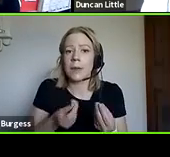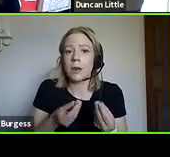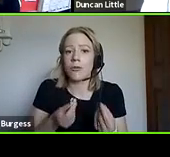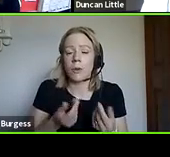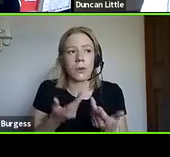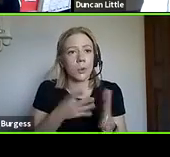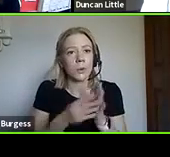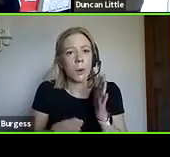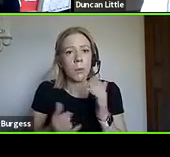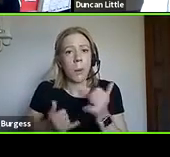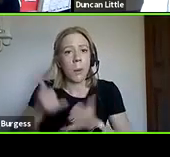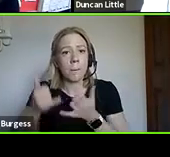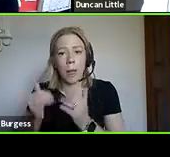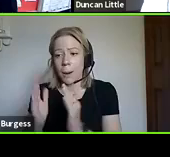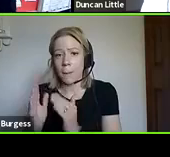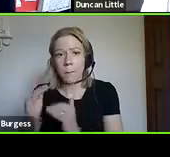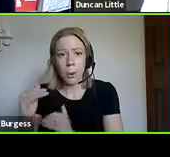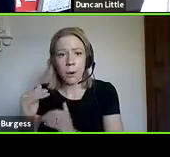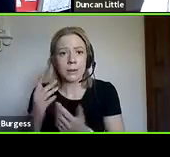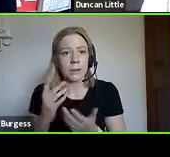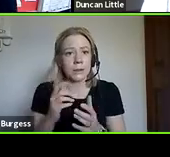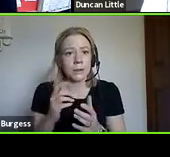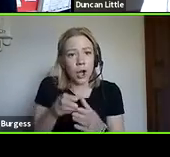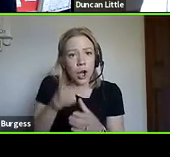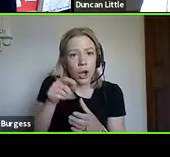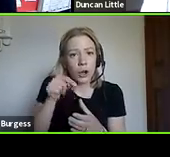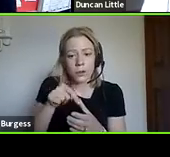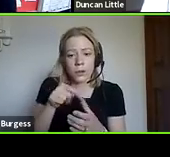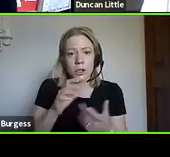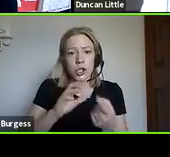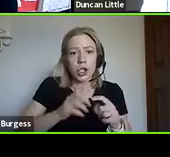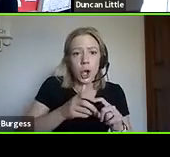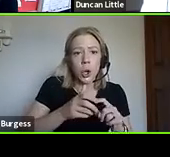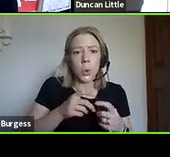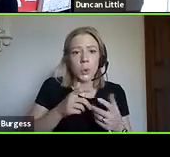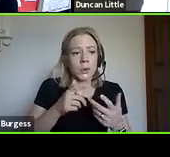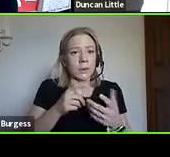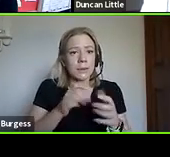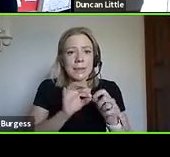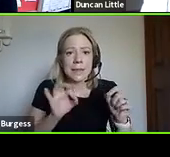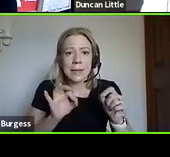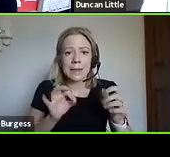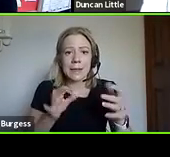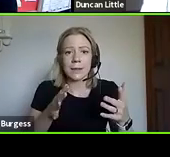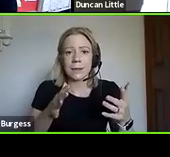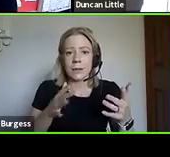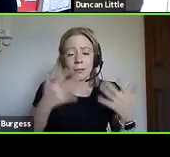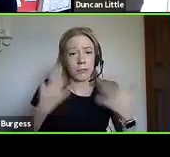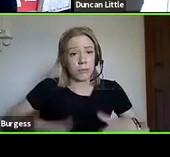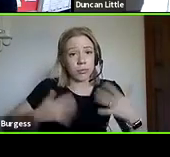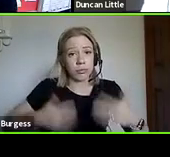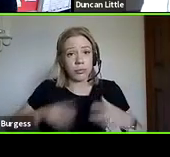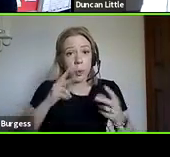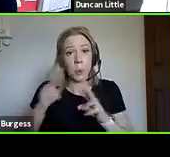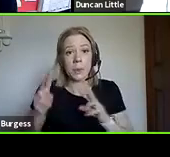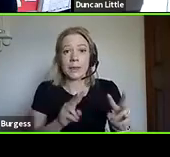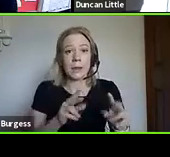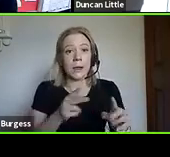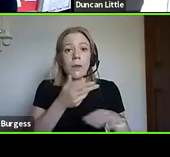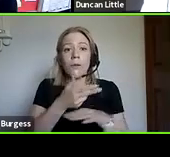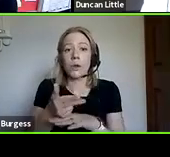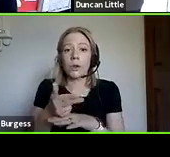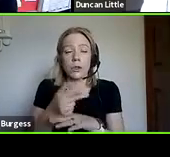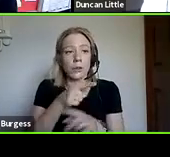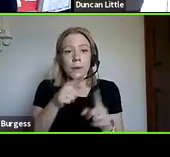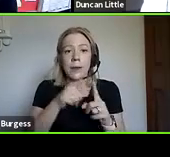milk boxes, cartons, stones, sticks, and amazing. You'll see some of the footage especially in the